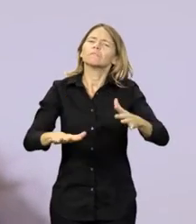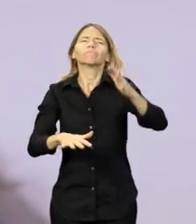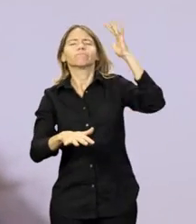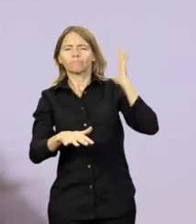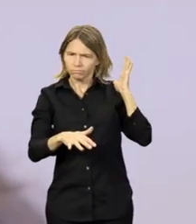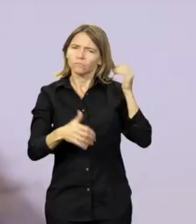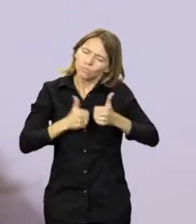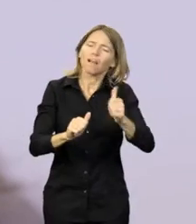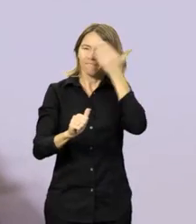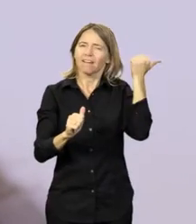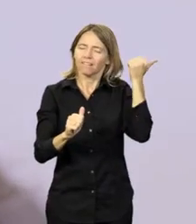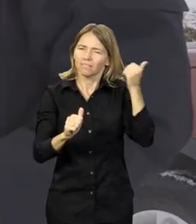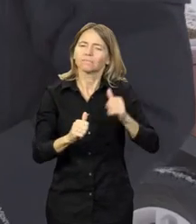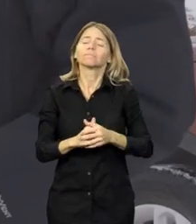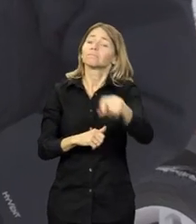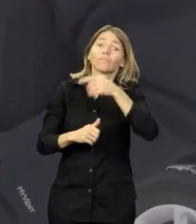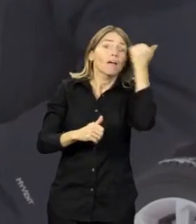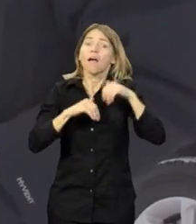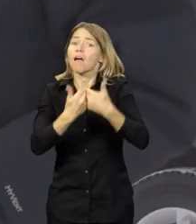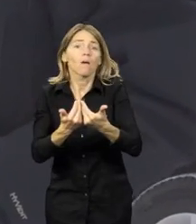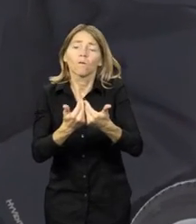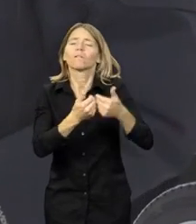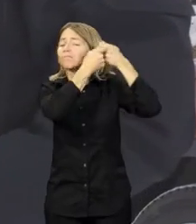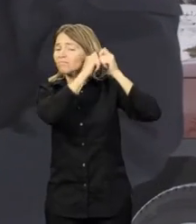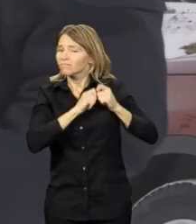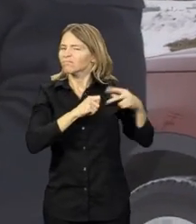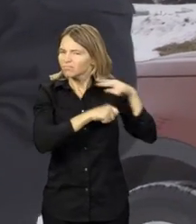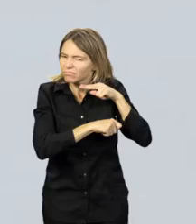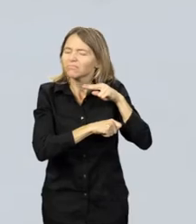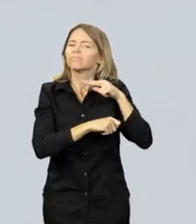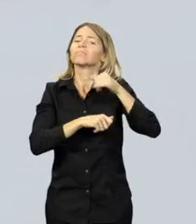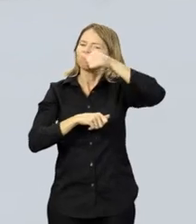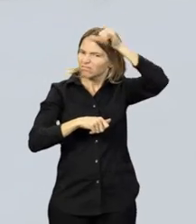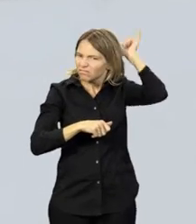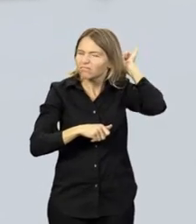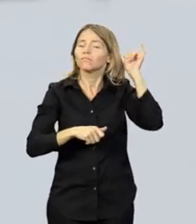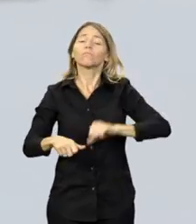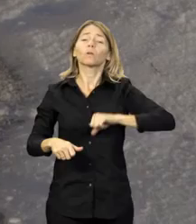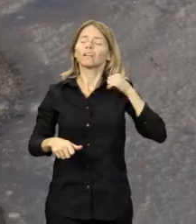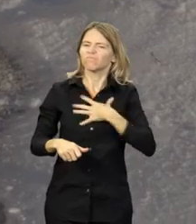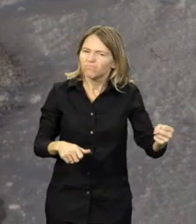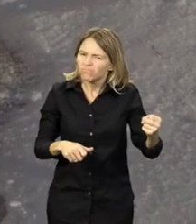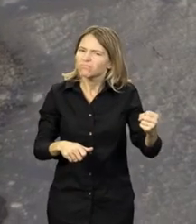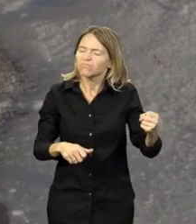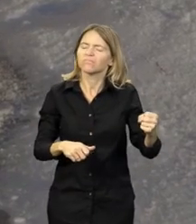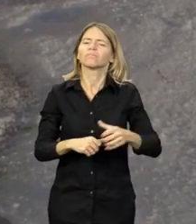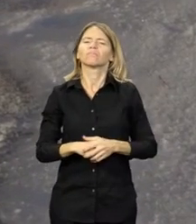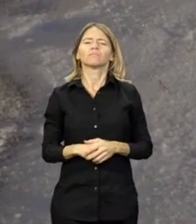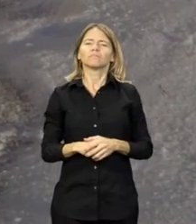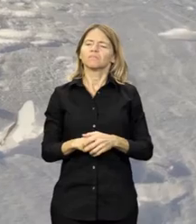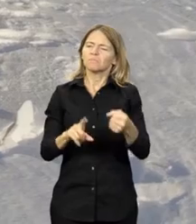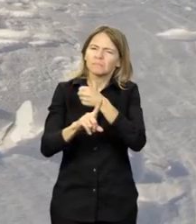spent a lifetime trying to forget. To forget the braids that were shorn, the heads that were shaved, the dignity that was